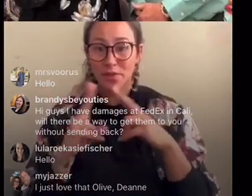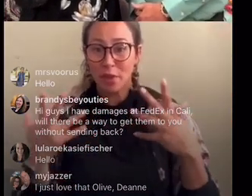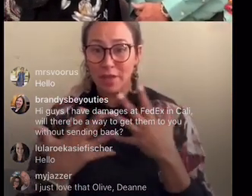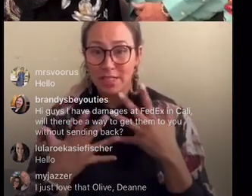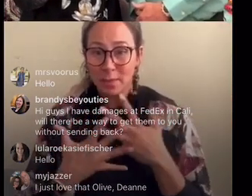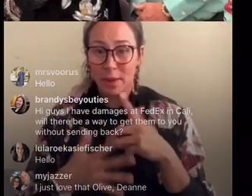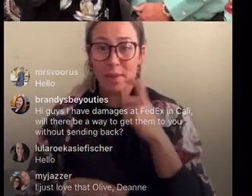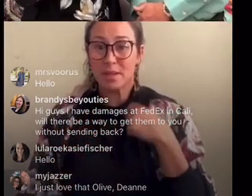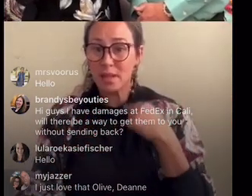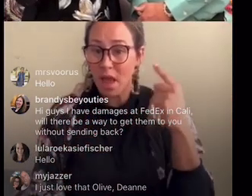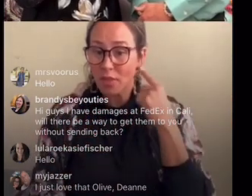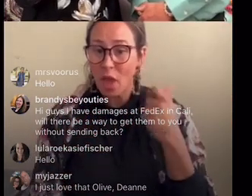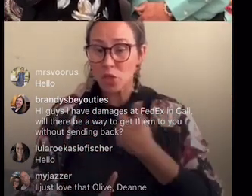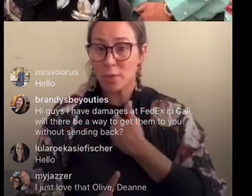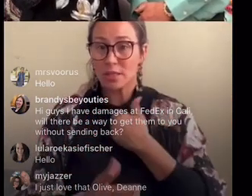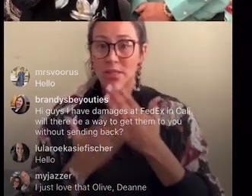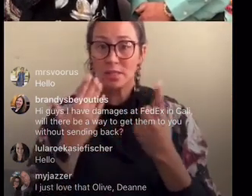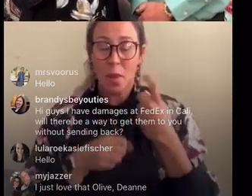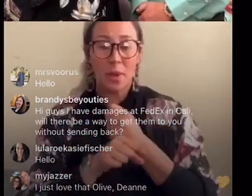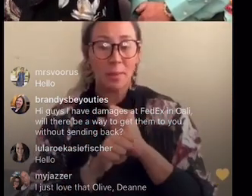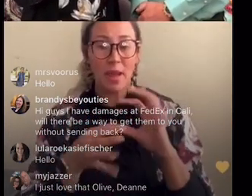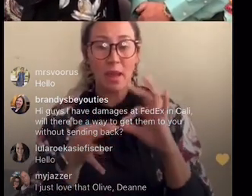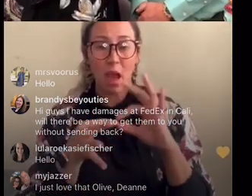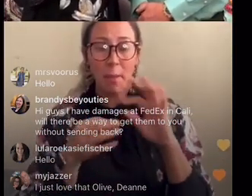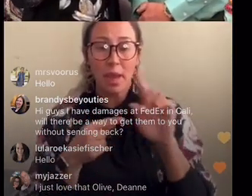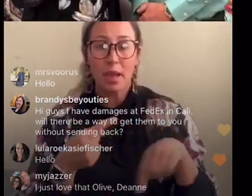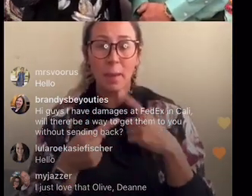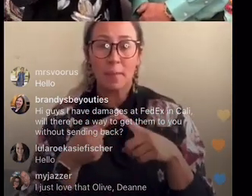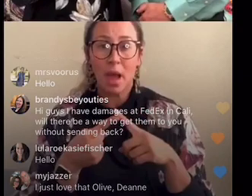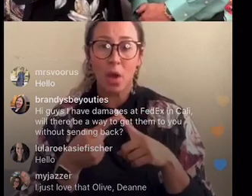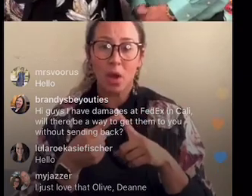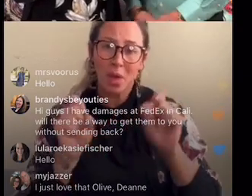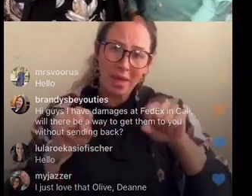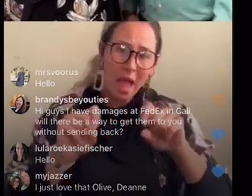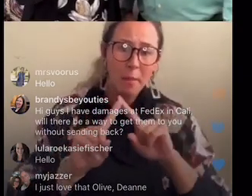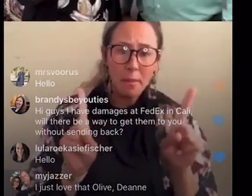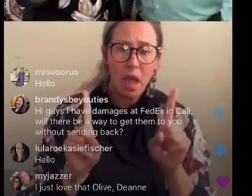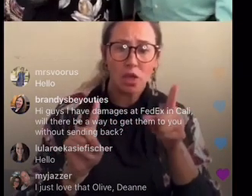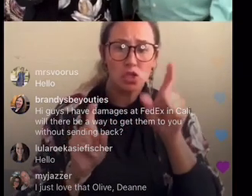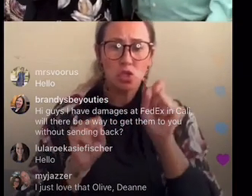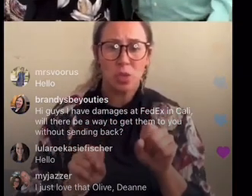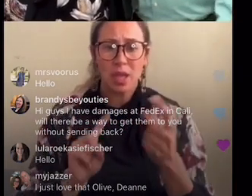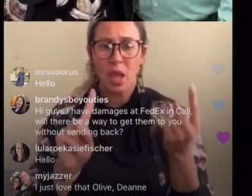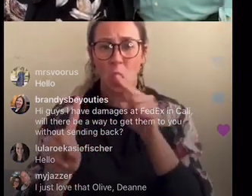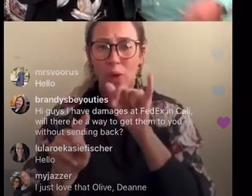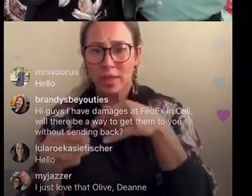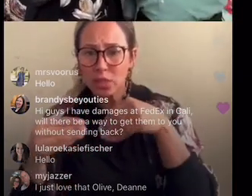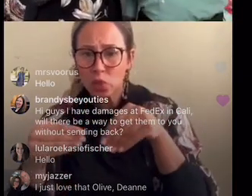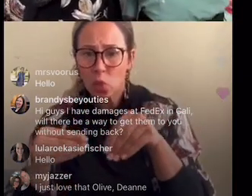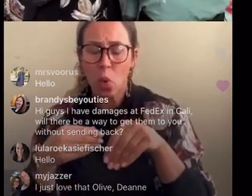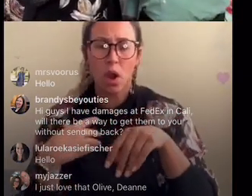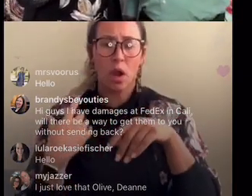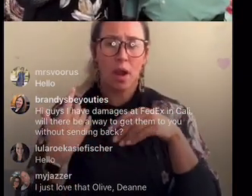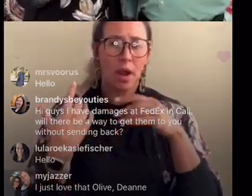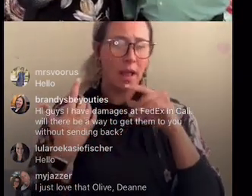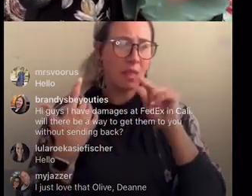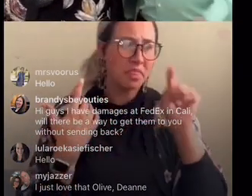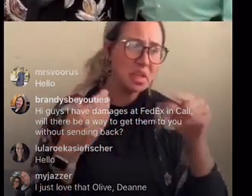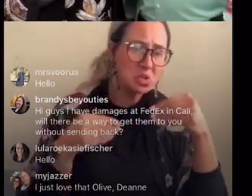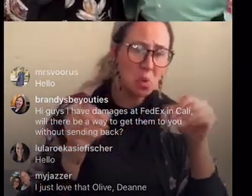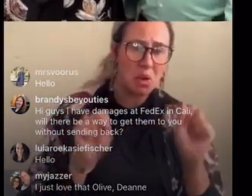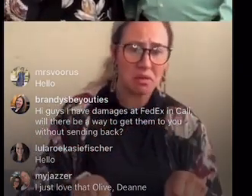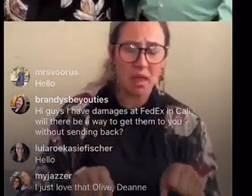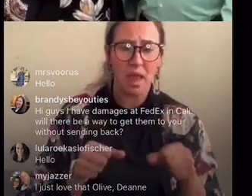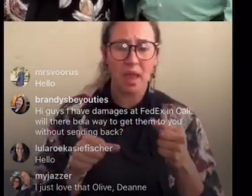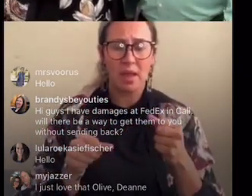because I thought to myself, somebody had made a comment about, well, yeah, but, you know, you can go to this store and this store